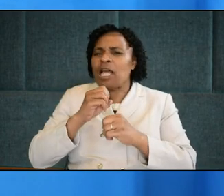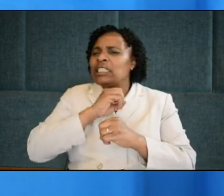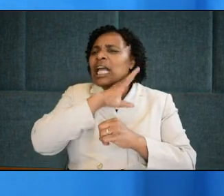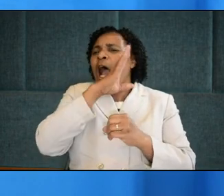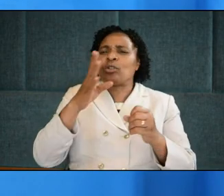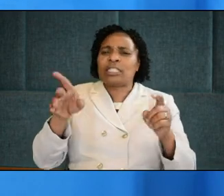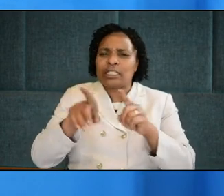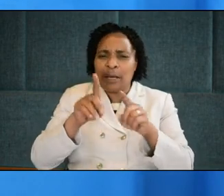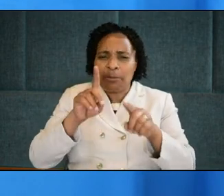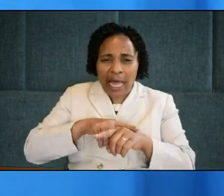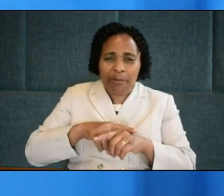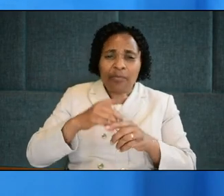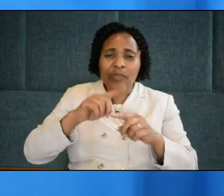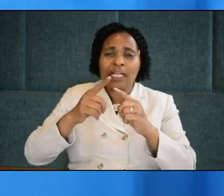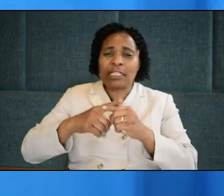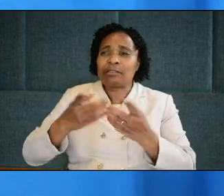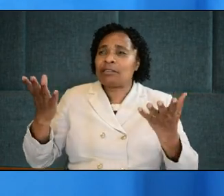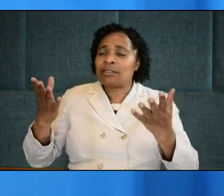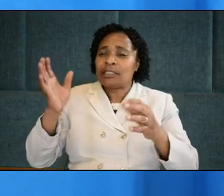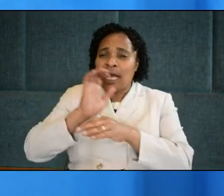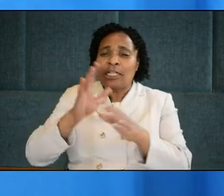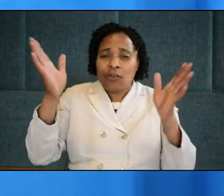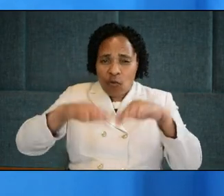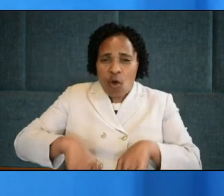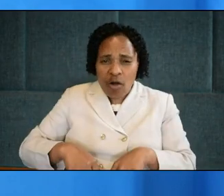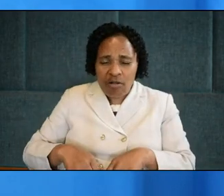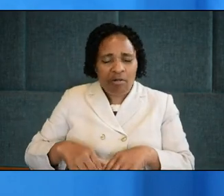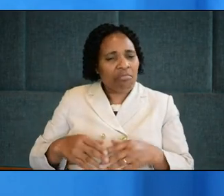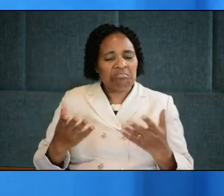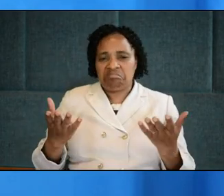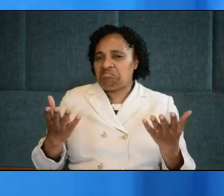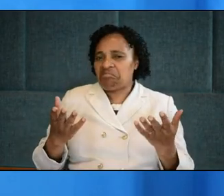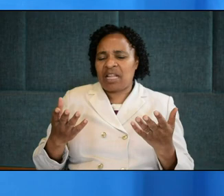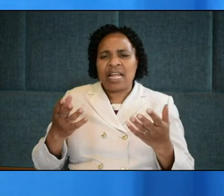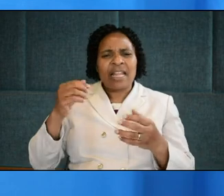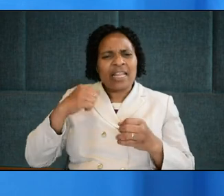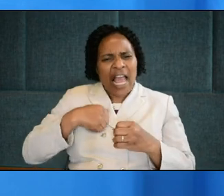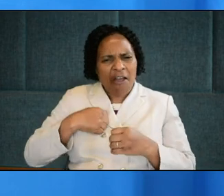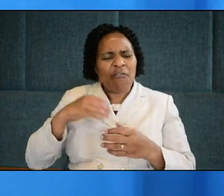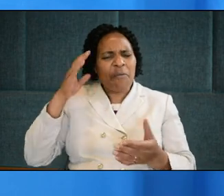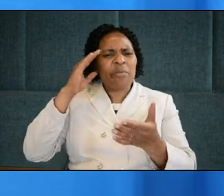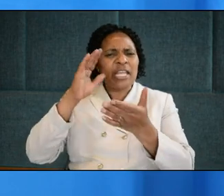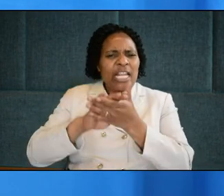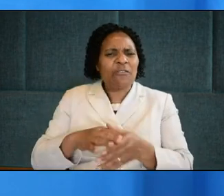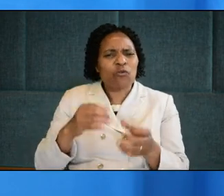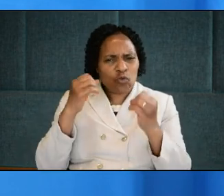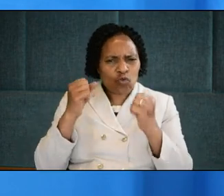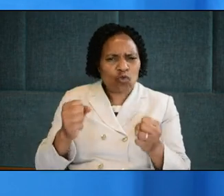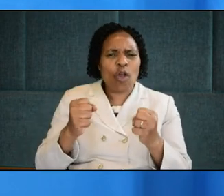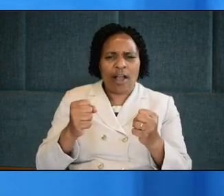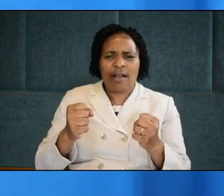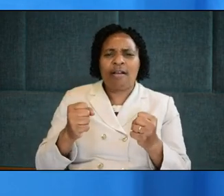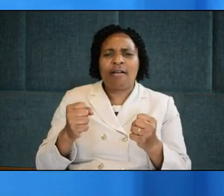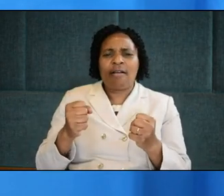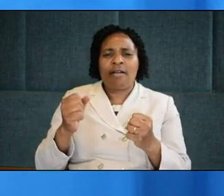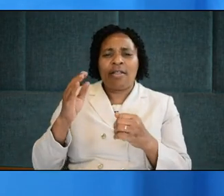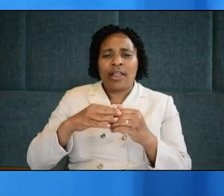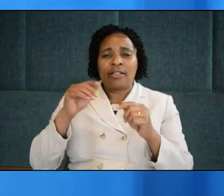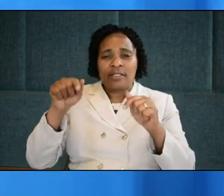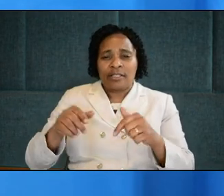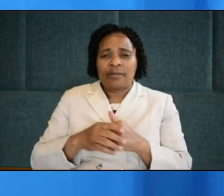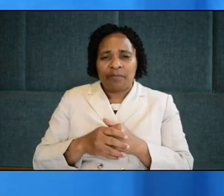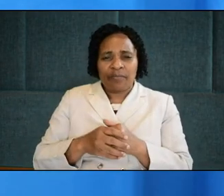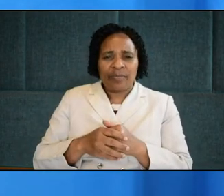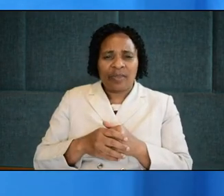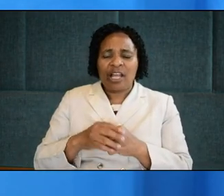I can imagine that the walls of Jericho were like much wider than that. And much stronger as well. Yeah. Mm-hmm. So